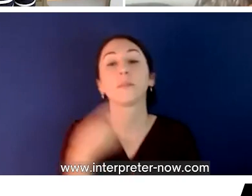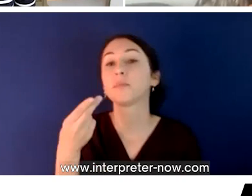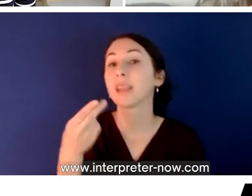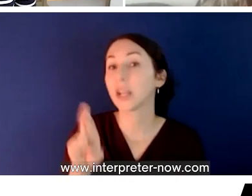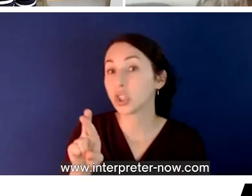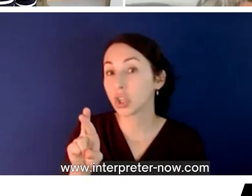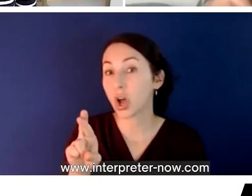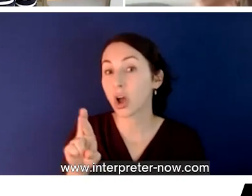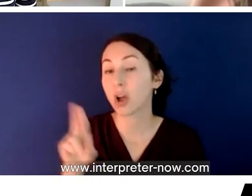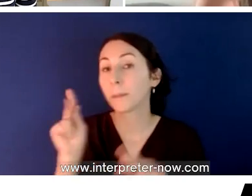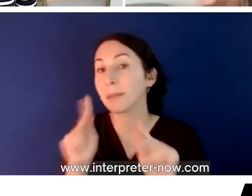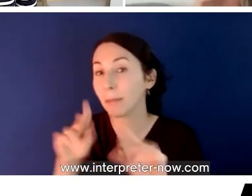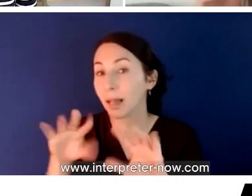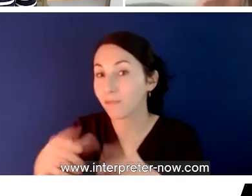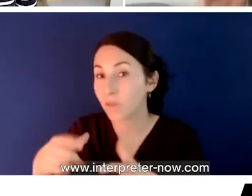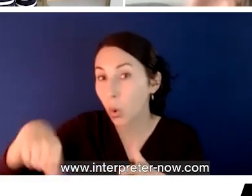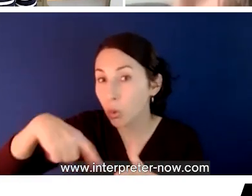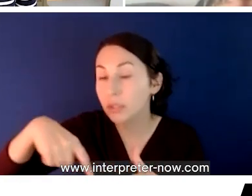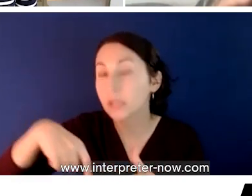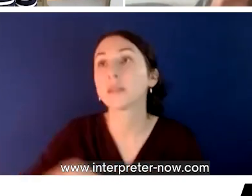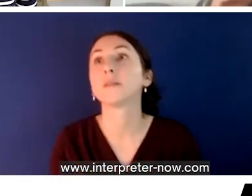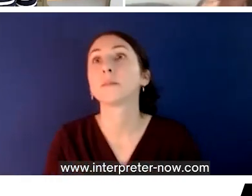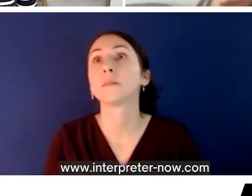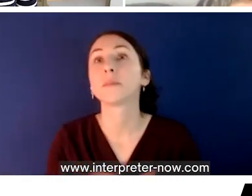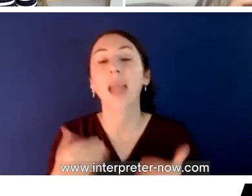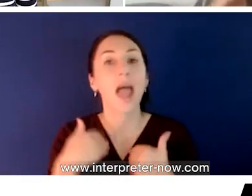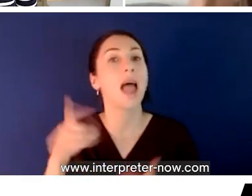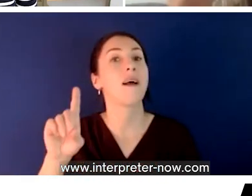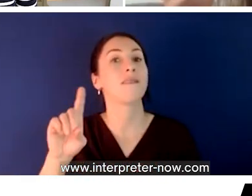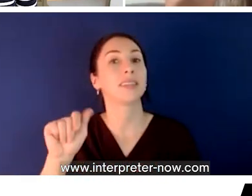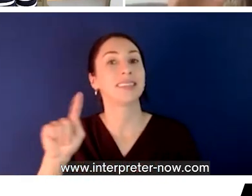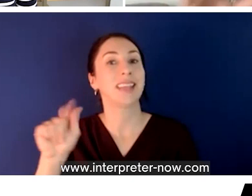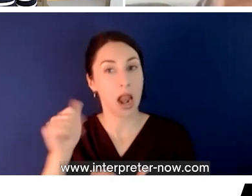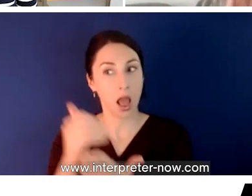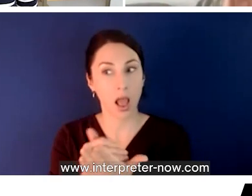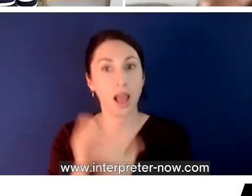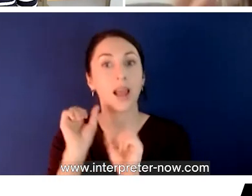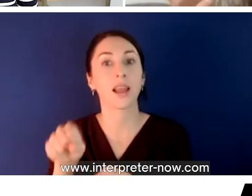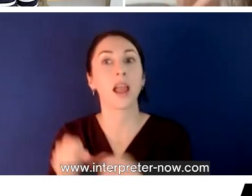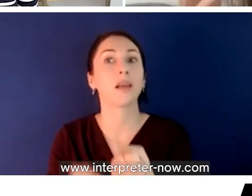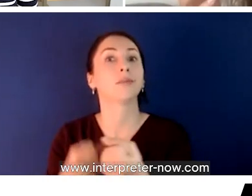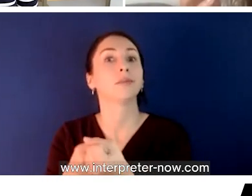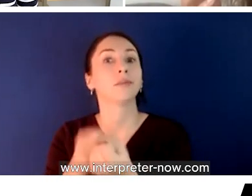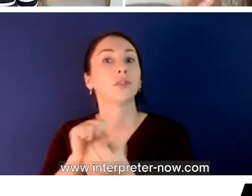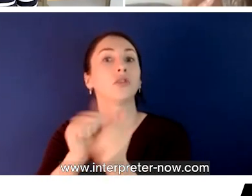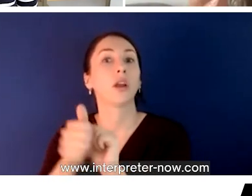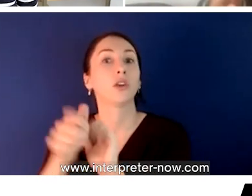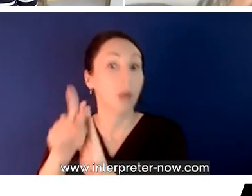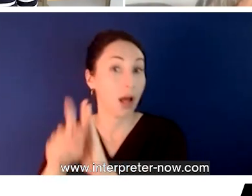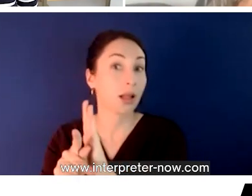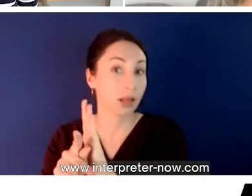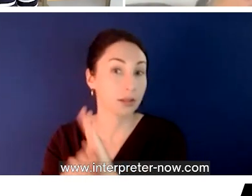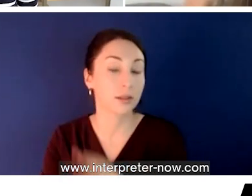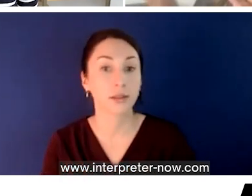HR folks and people folks, right, that idea of actually having data so that you can inform policy so that you can, in fact, make